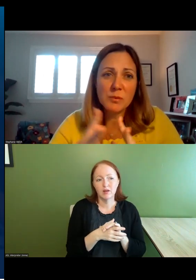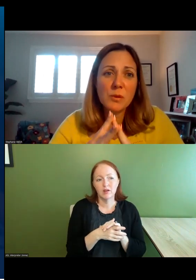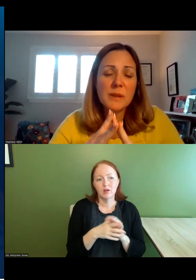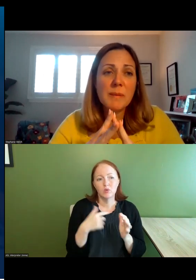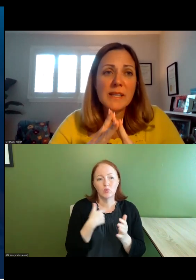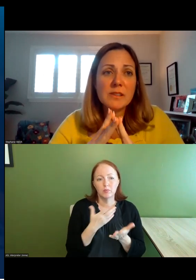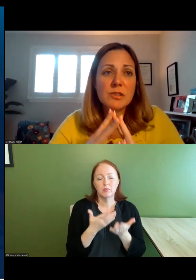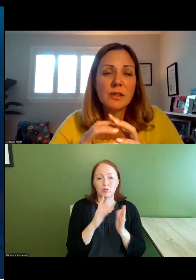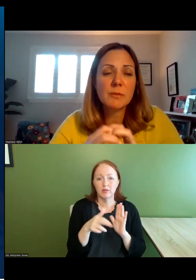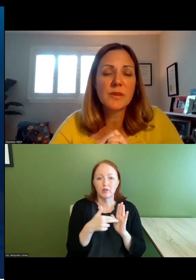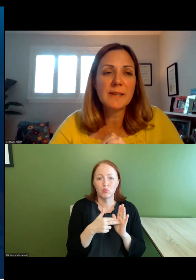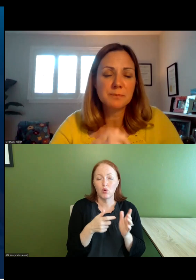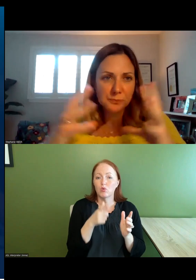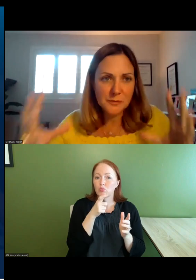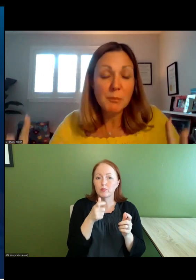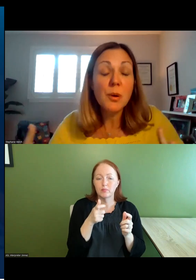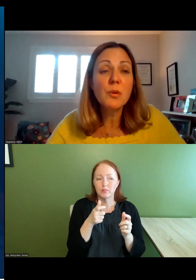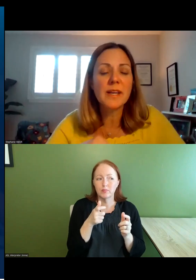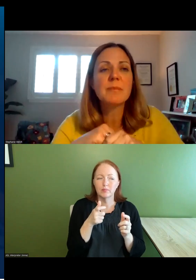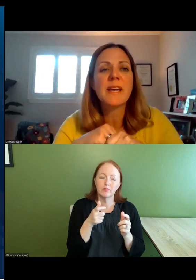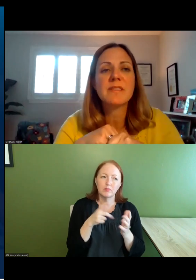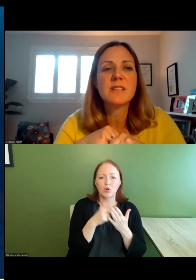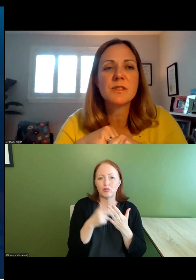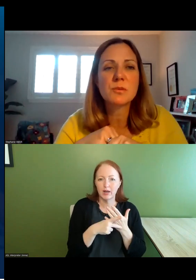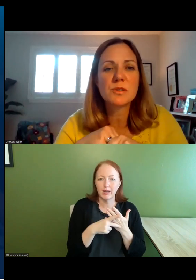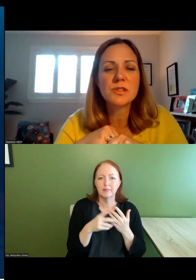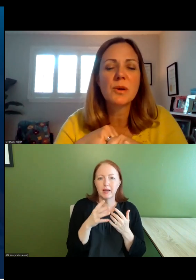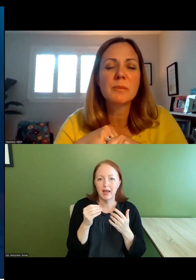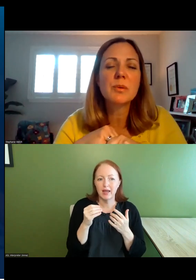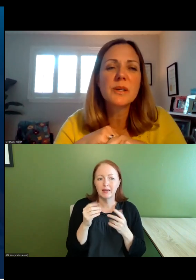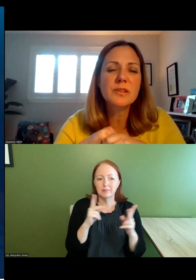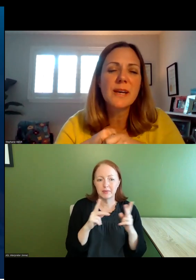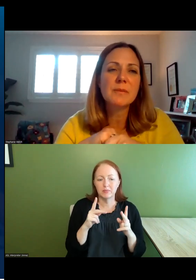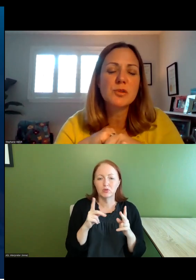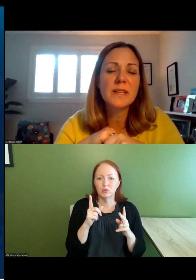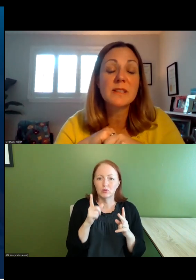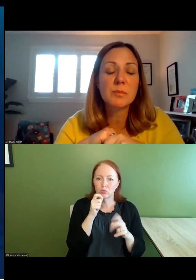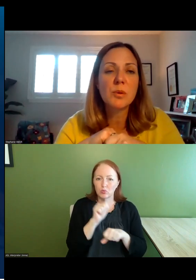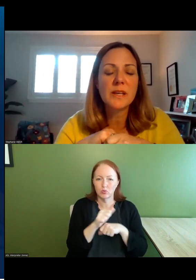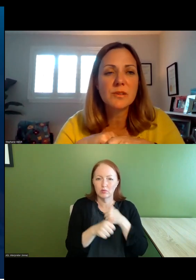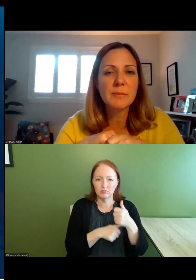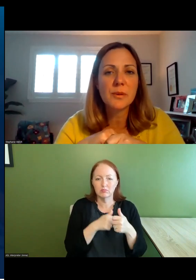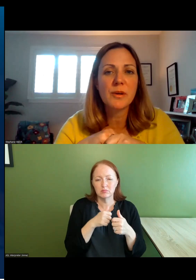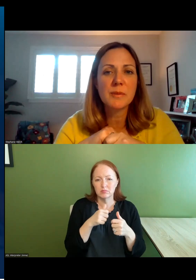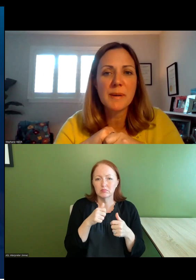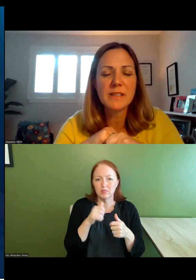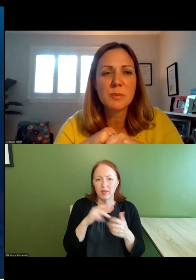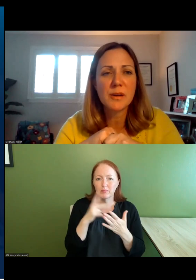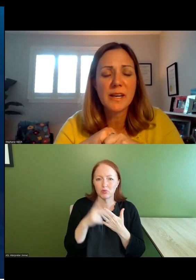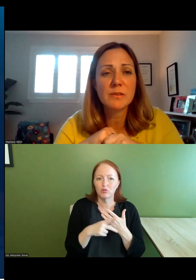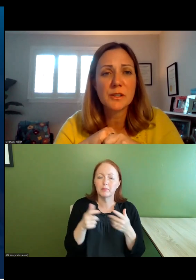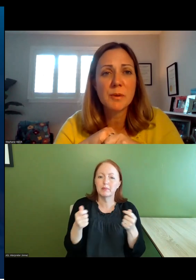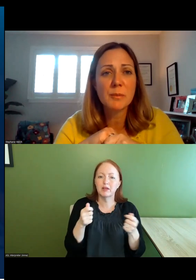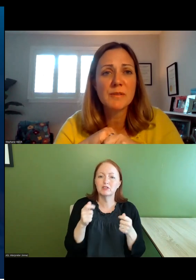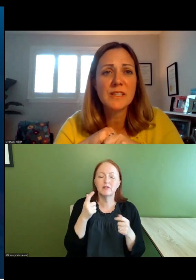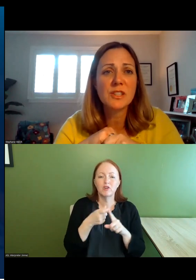that that role be managed, or that program and the individuals who are employed under that, trained and employed under that program, be managed by